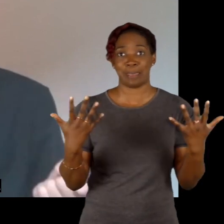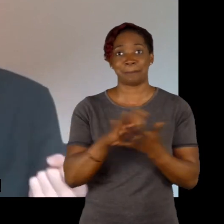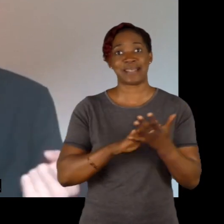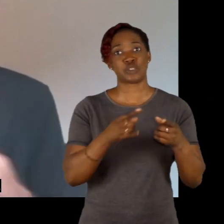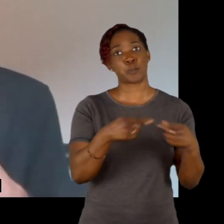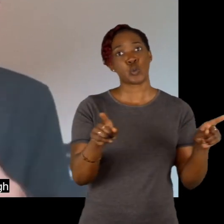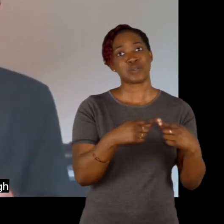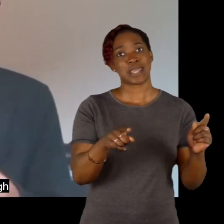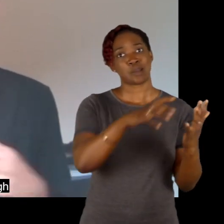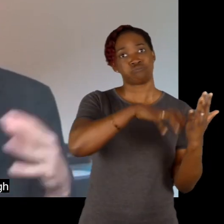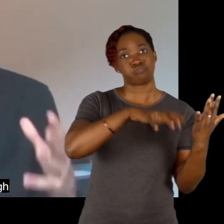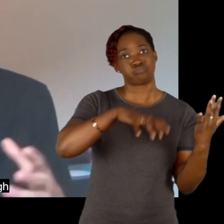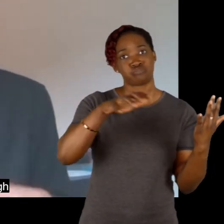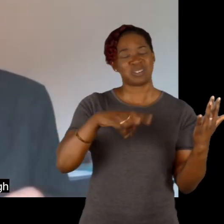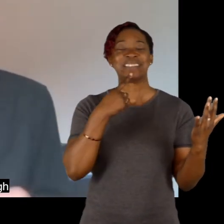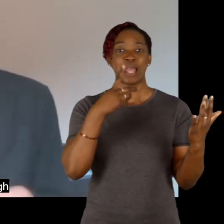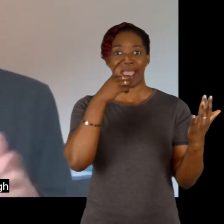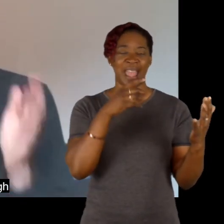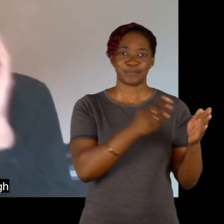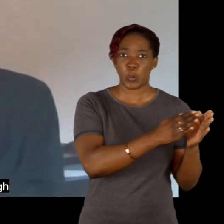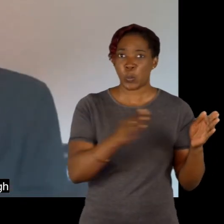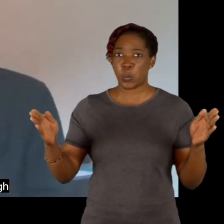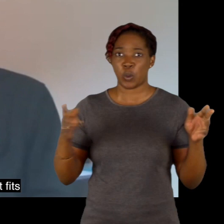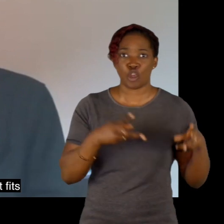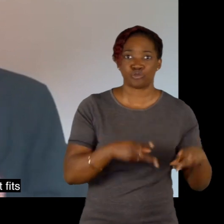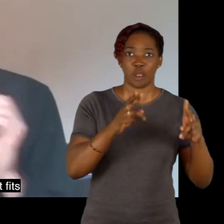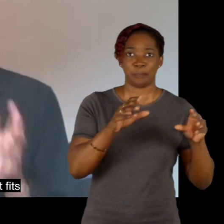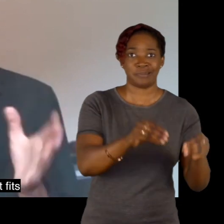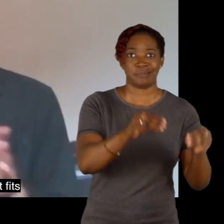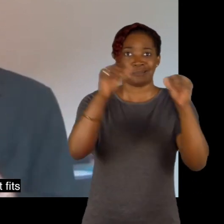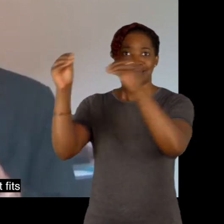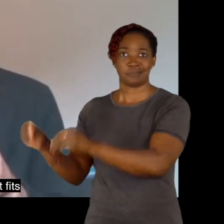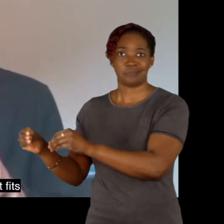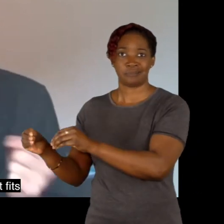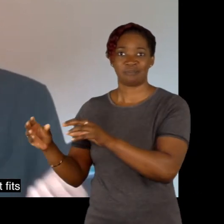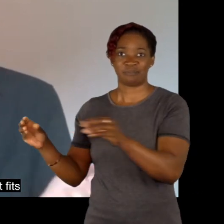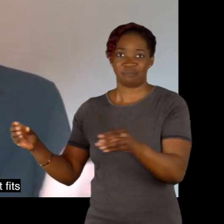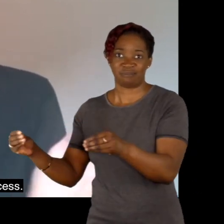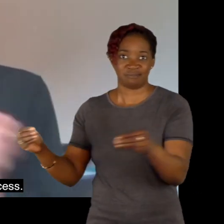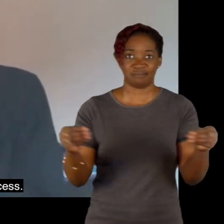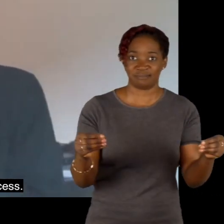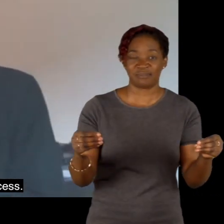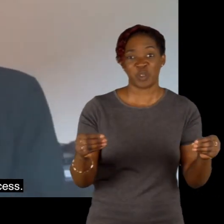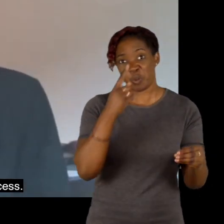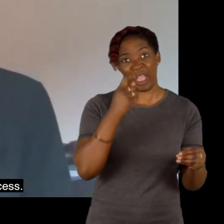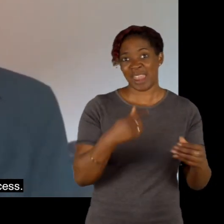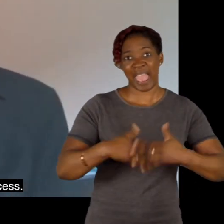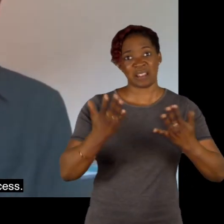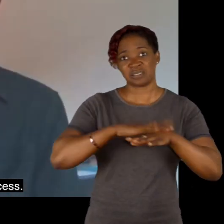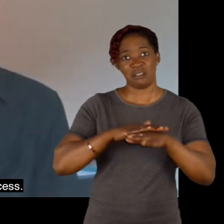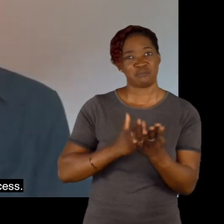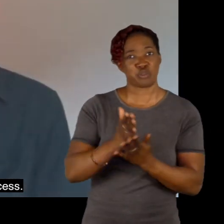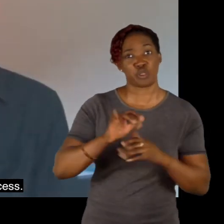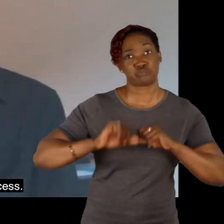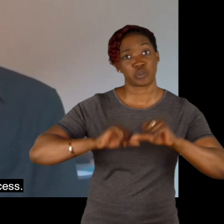set in stone. So if we have a piece of music, we can go back through and chop it up and make sure it fits way on late on in